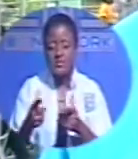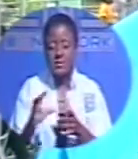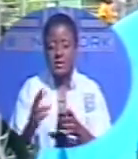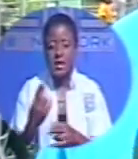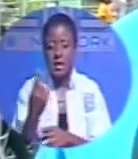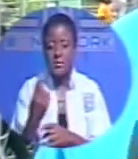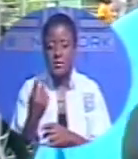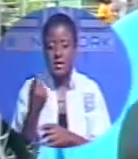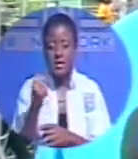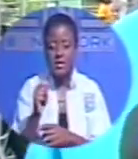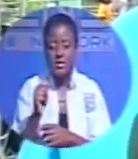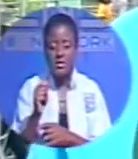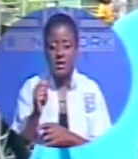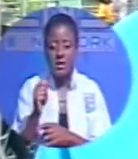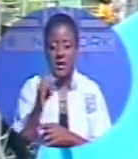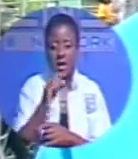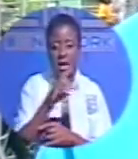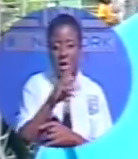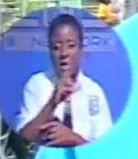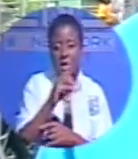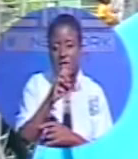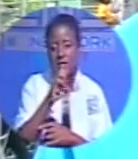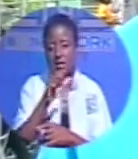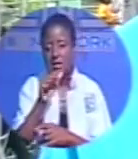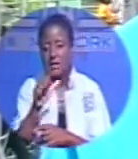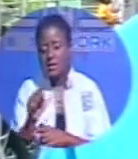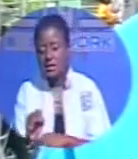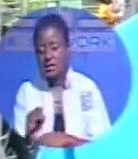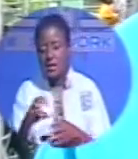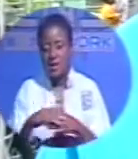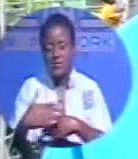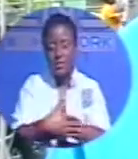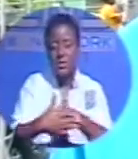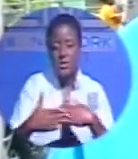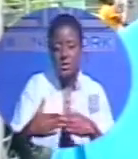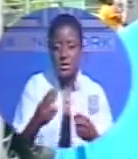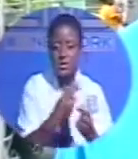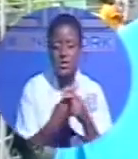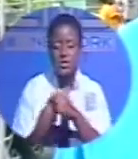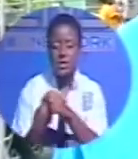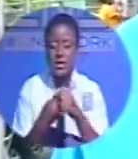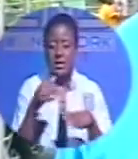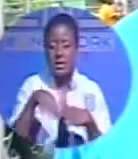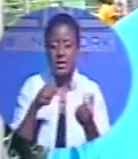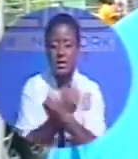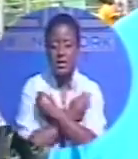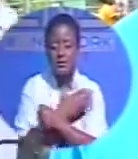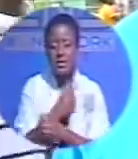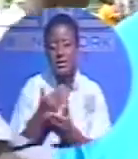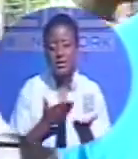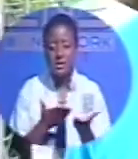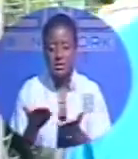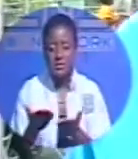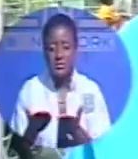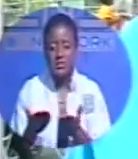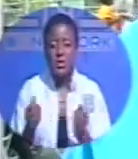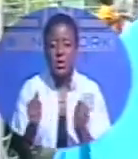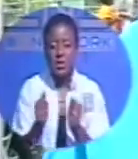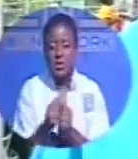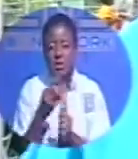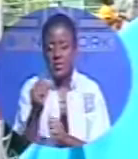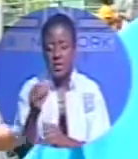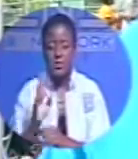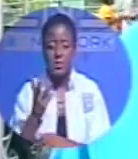of our slogans reflect that, united in love and service. And then with urban renewal, what we're able to do is bring